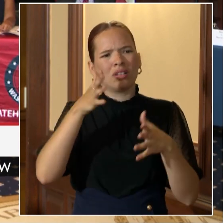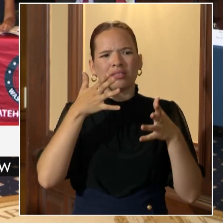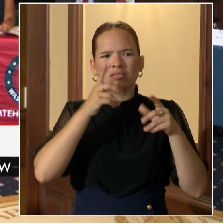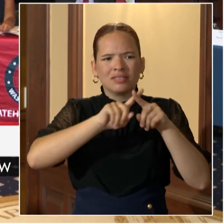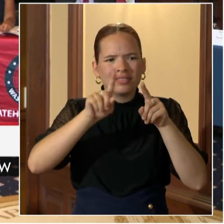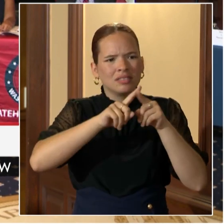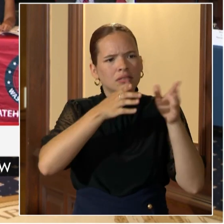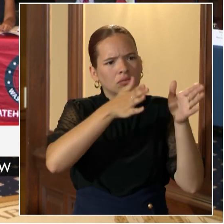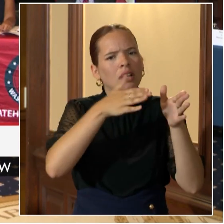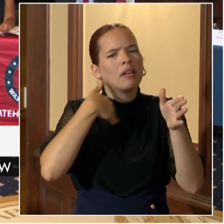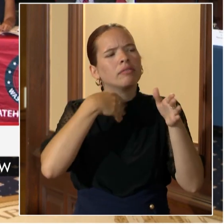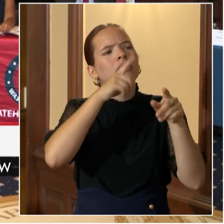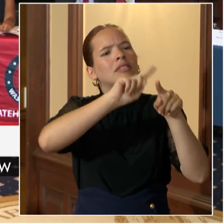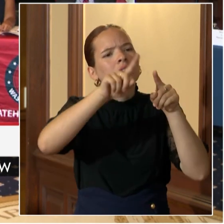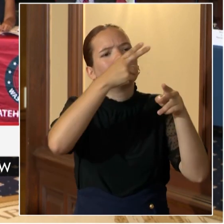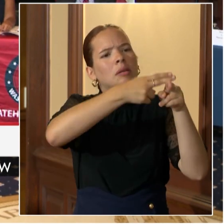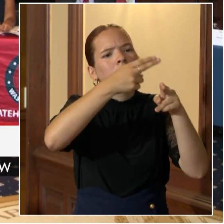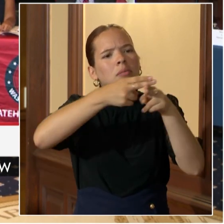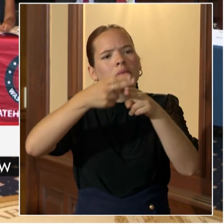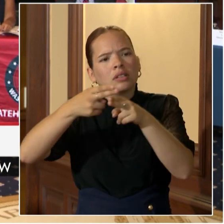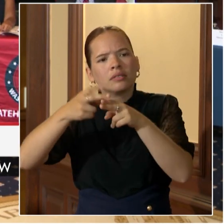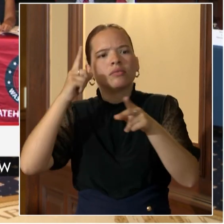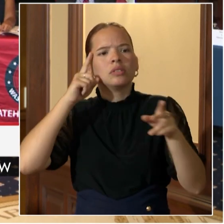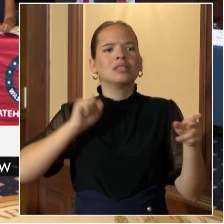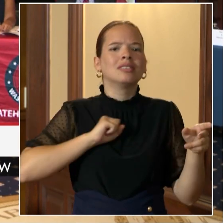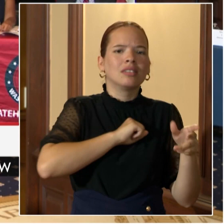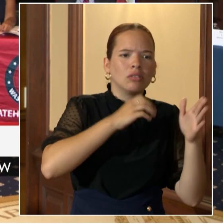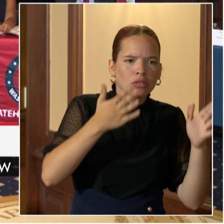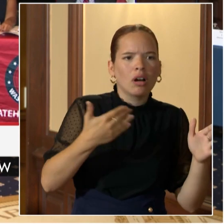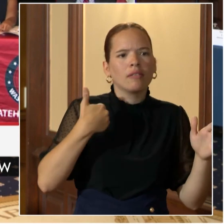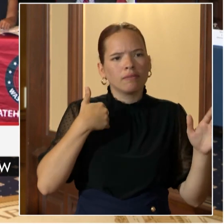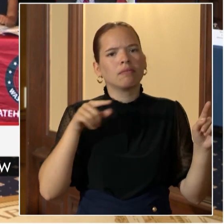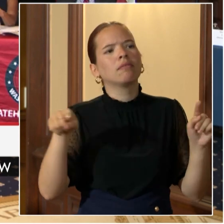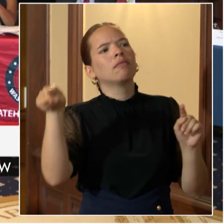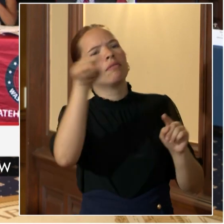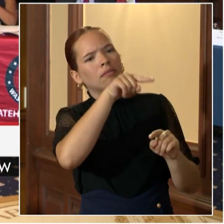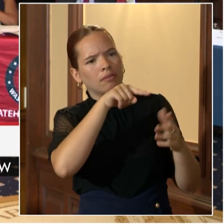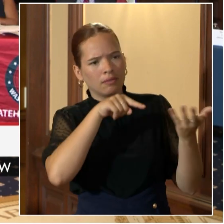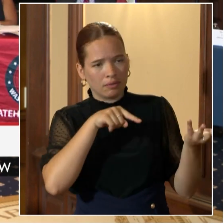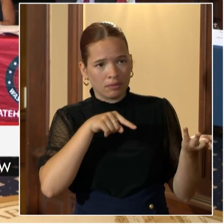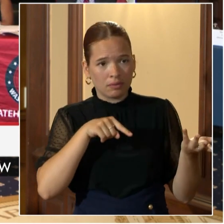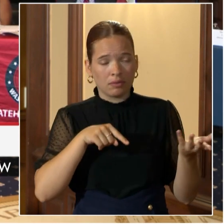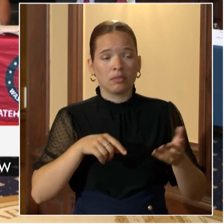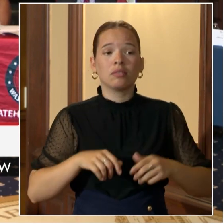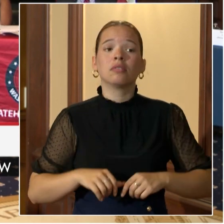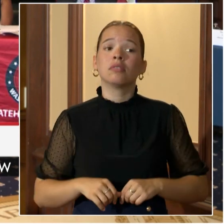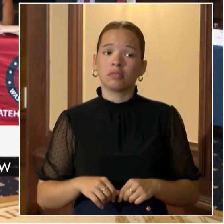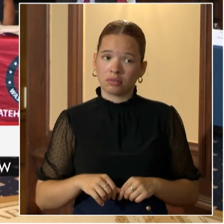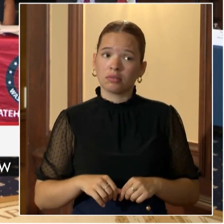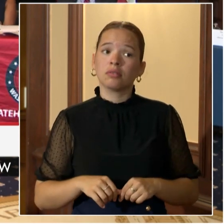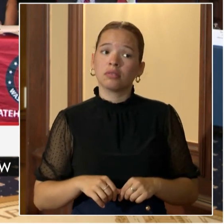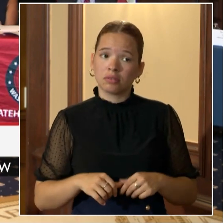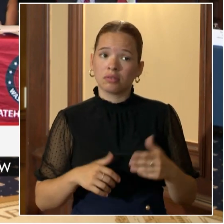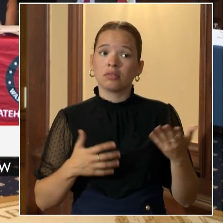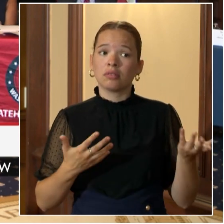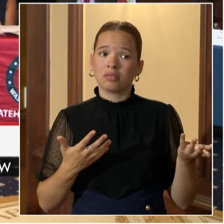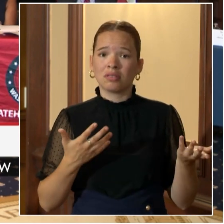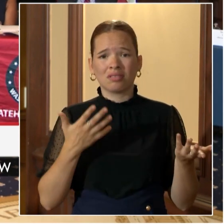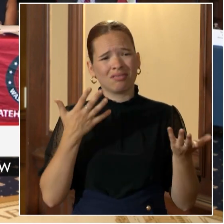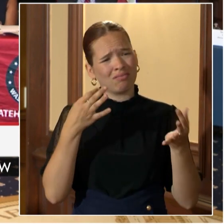mind with a selection in Georgetown. And I think it would be, one, appropriate to thank Senator